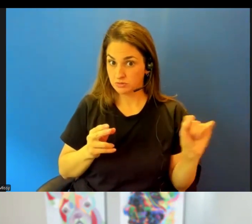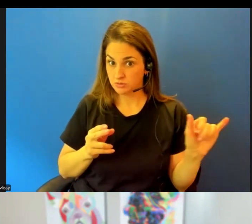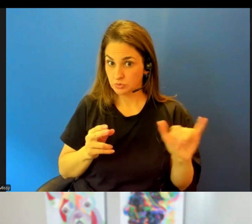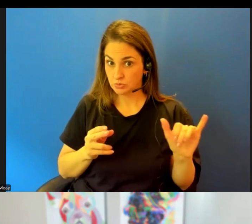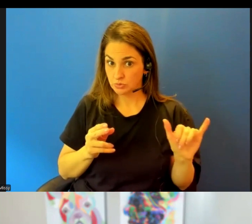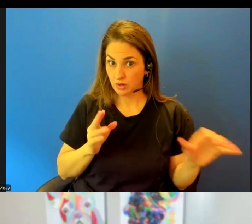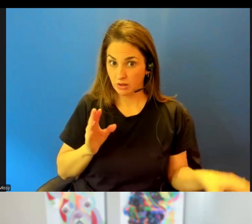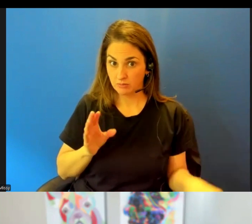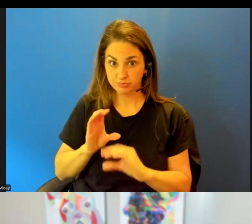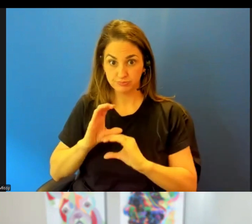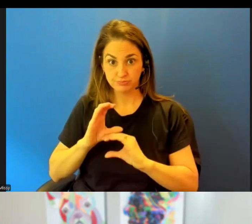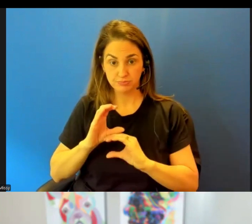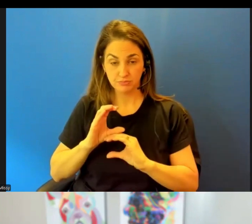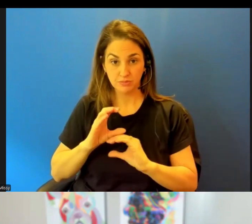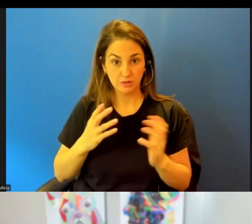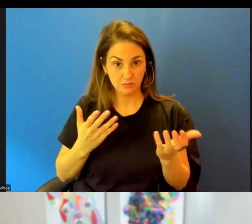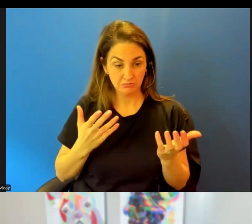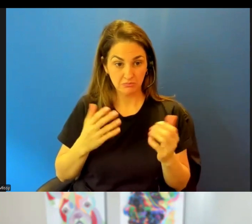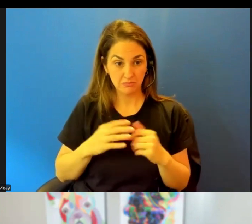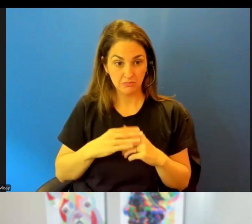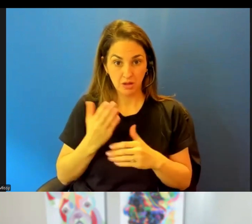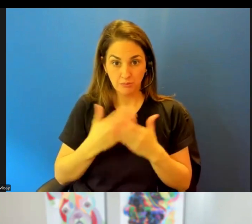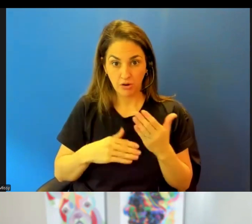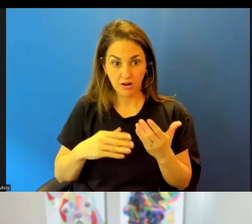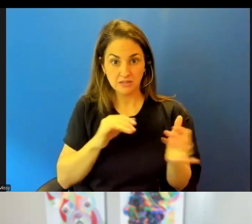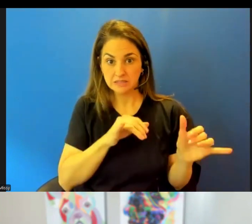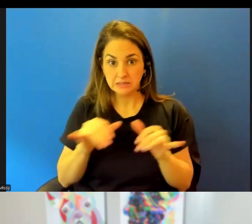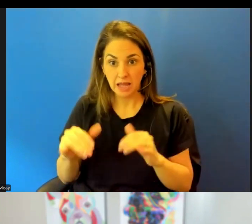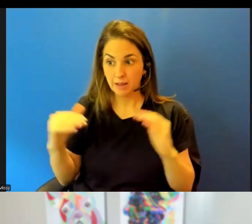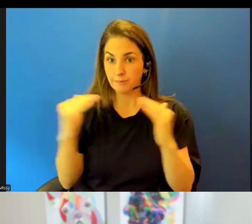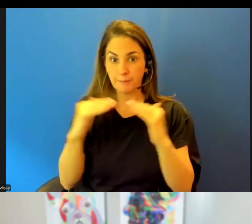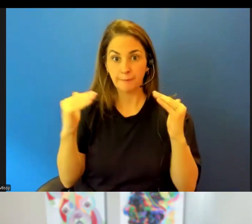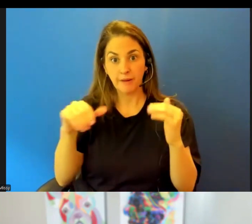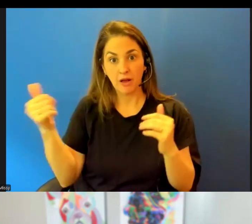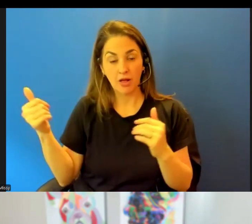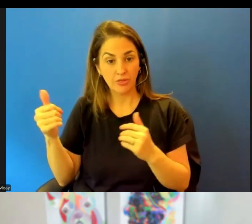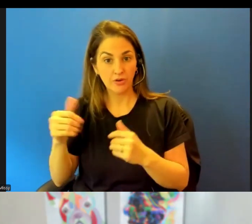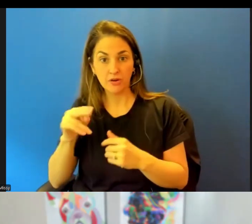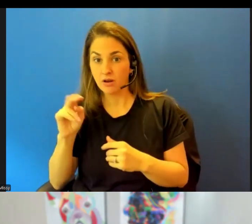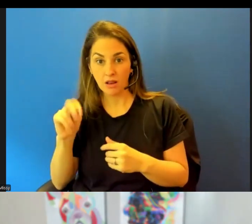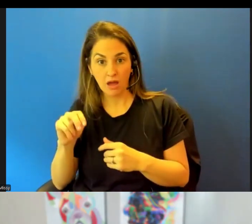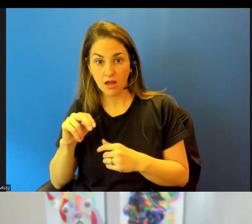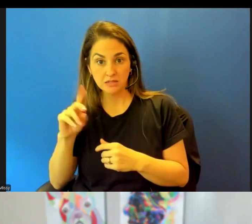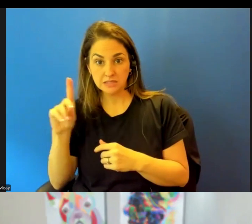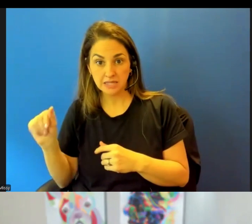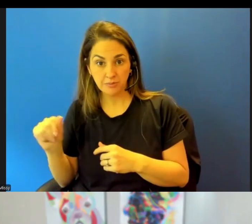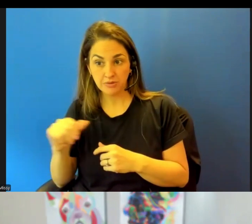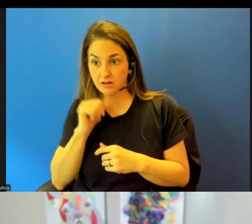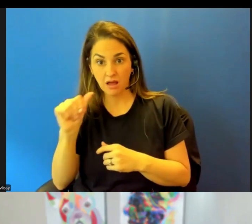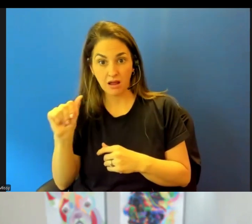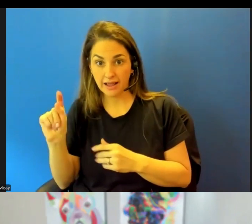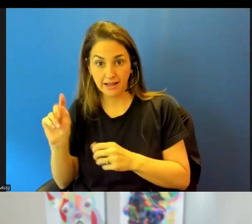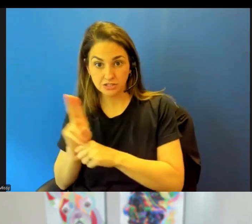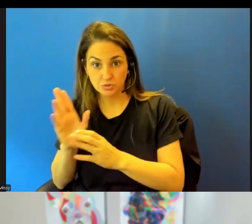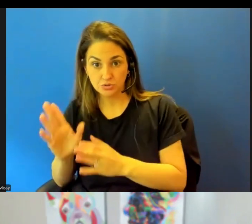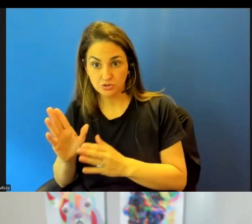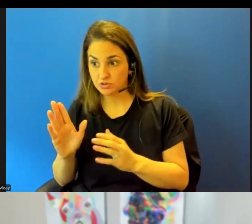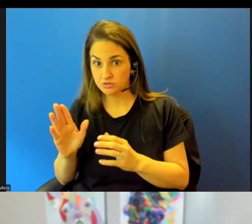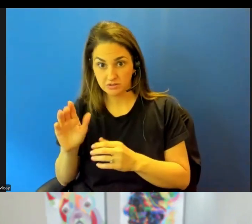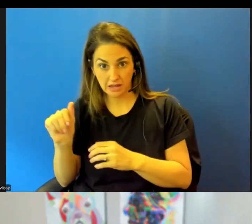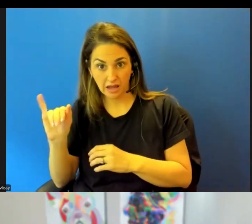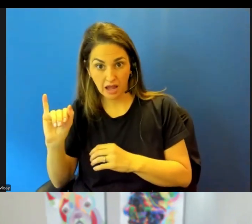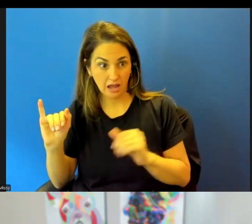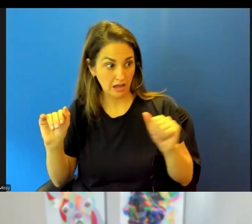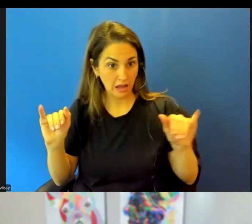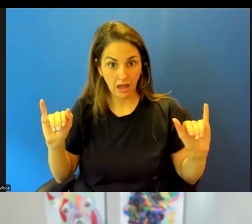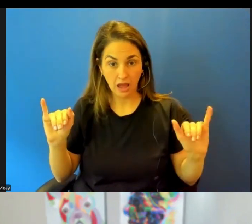as part of their learning experience the same or in similar ways that non-disabled or non-AT users can?